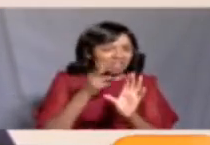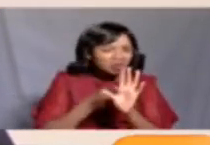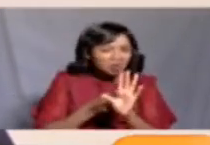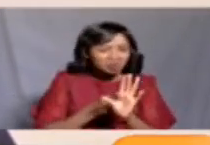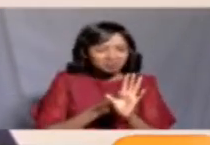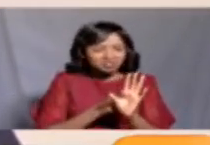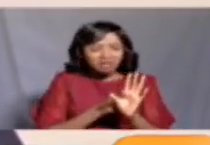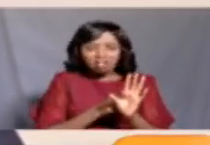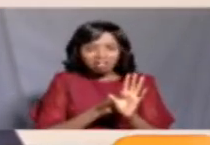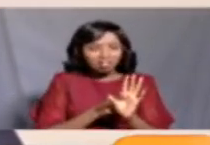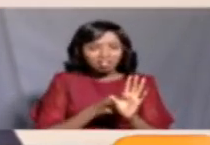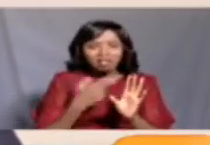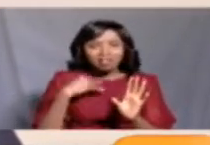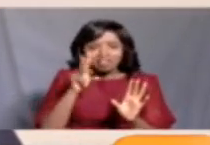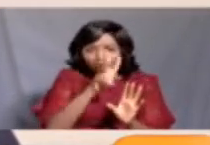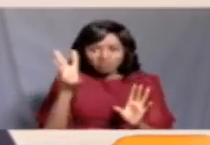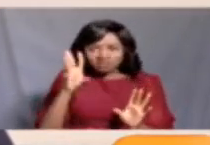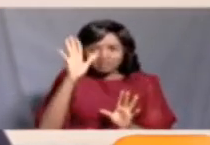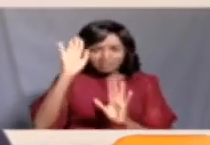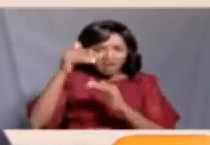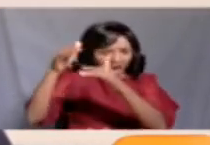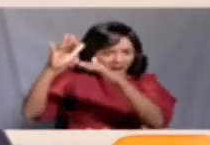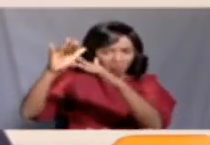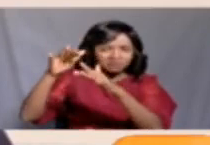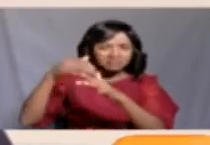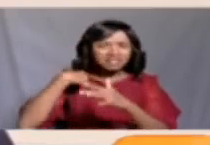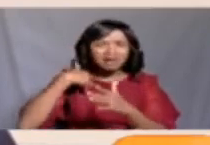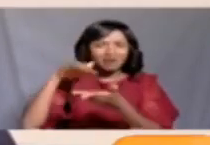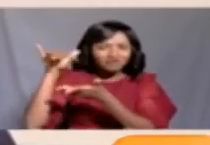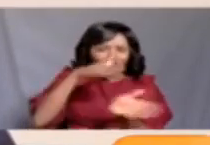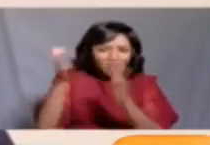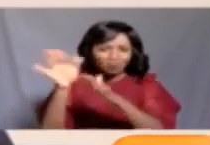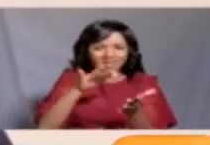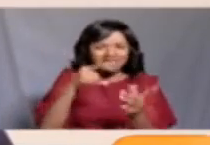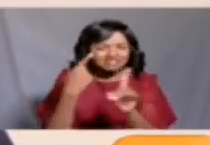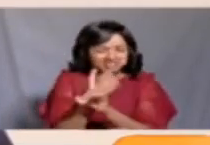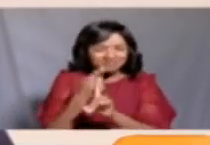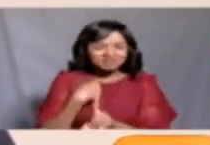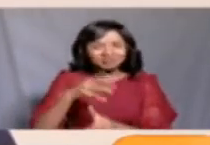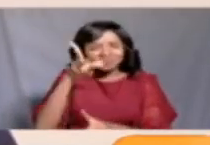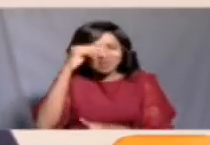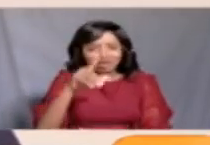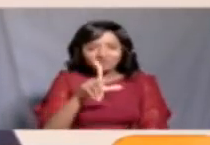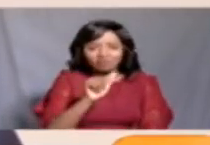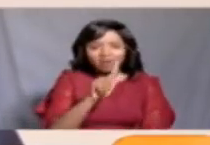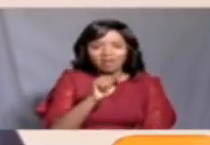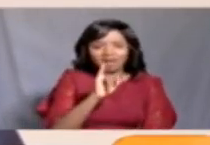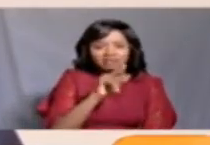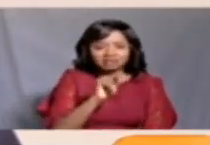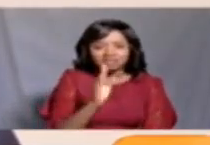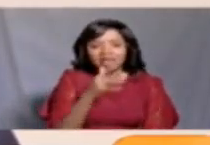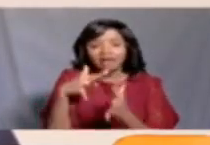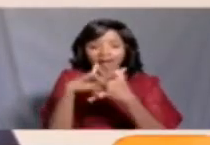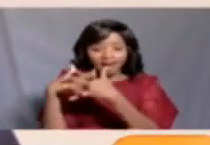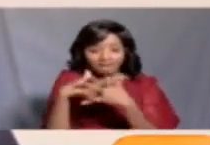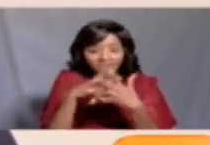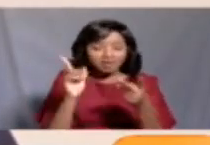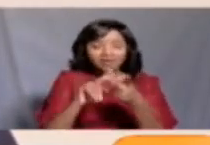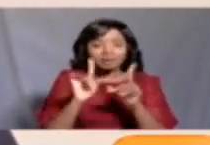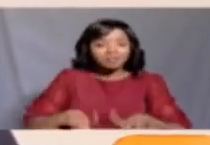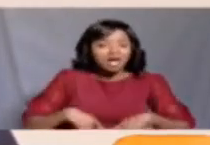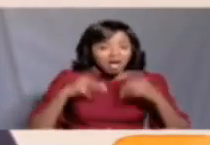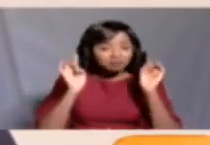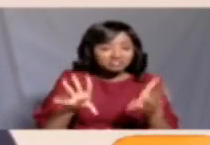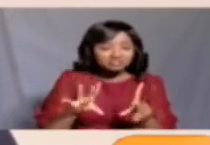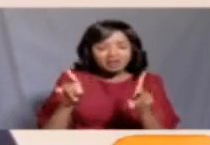they have their models of how they deal with things. And so we're learning from Latin America, we're learning from Aborigine Australians, and